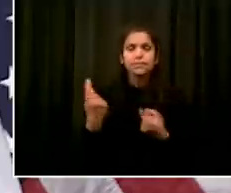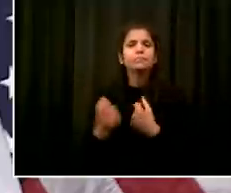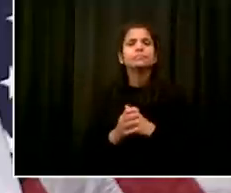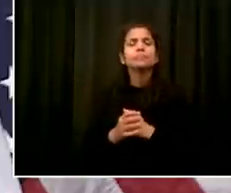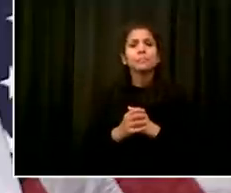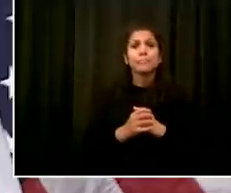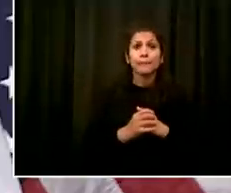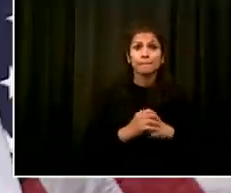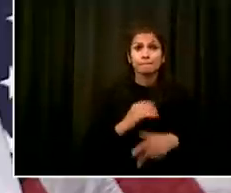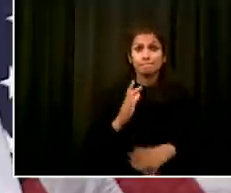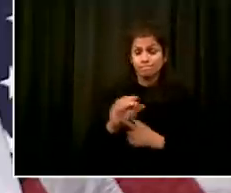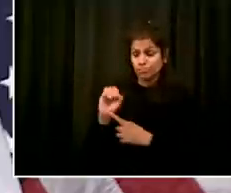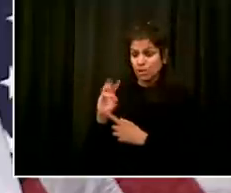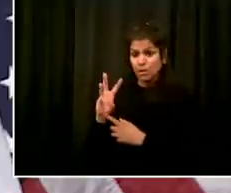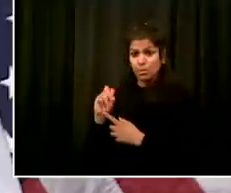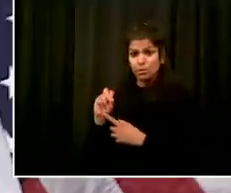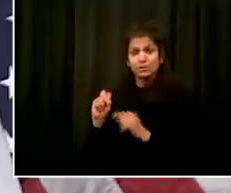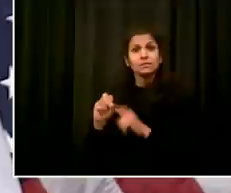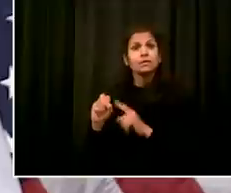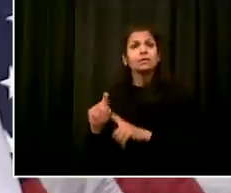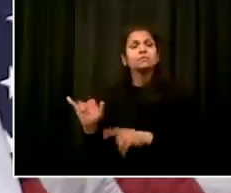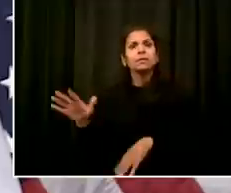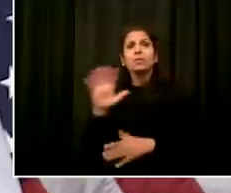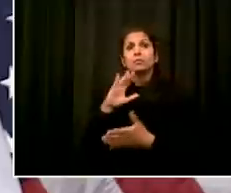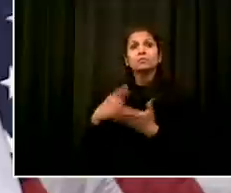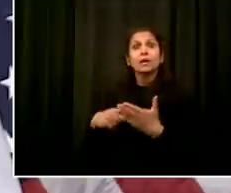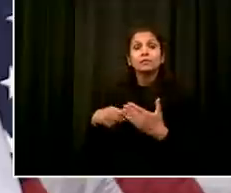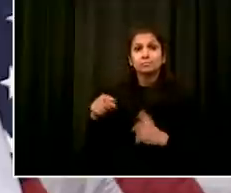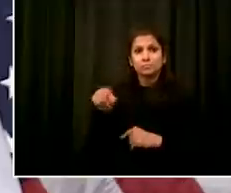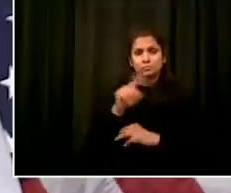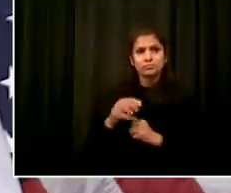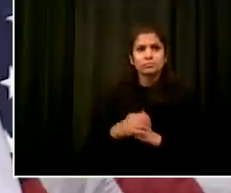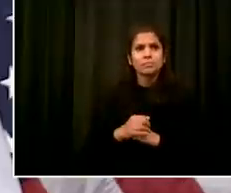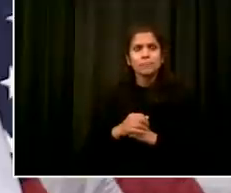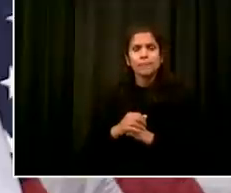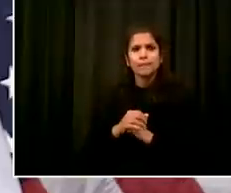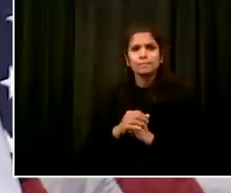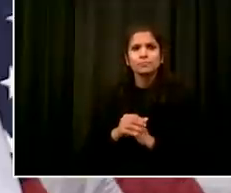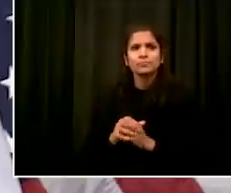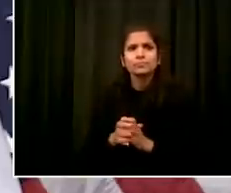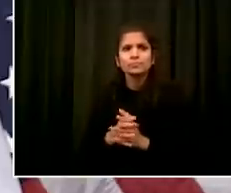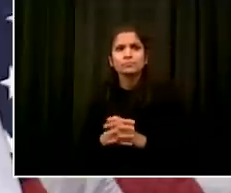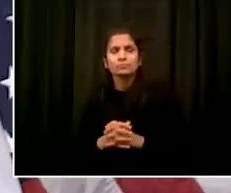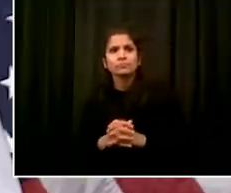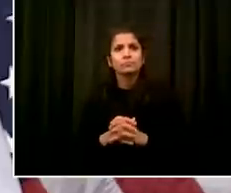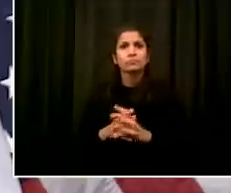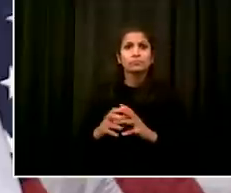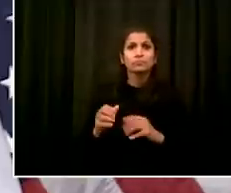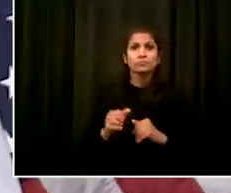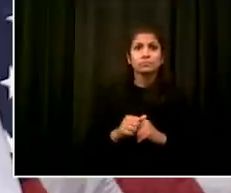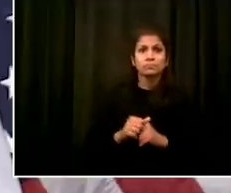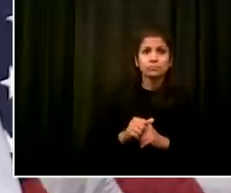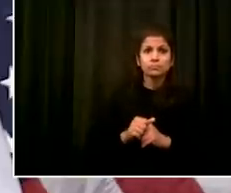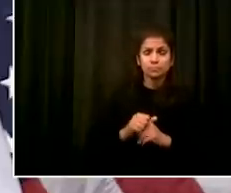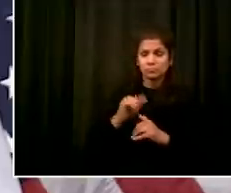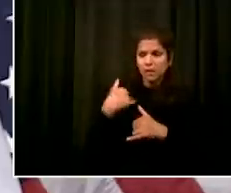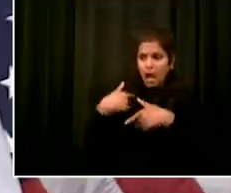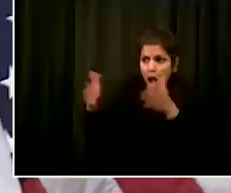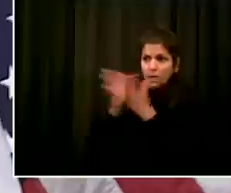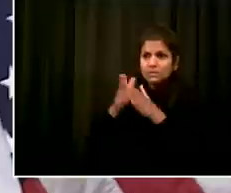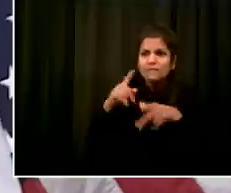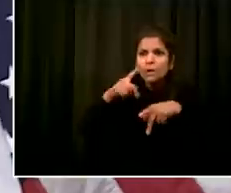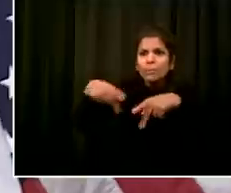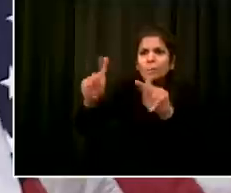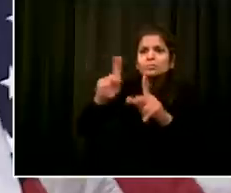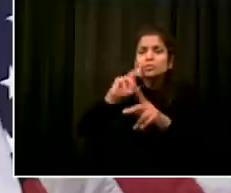and said, if you do, we'll keep it peaceful. We're just asking for the space. And the police thought about it, agreed it was fair, patiently moved back, gave